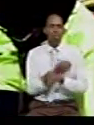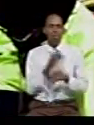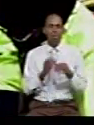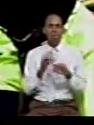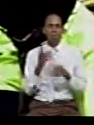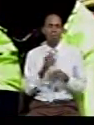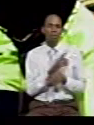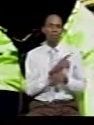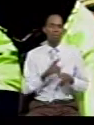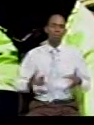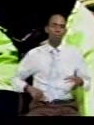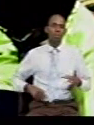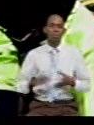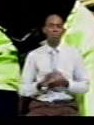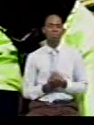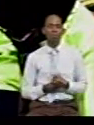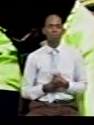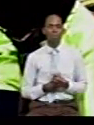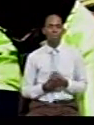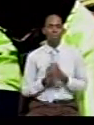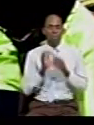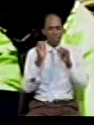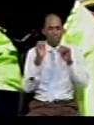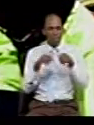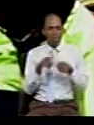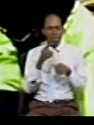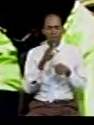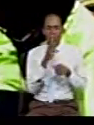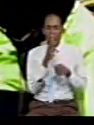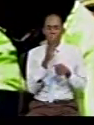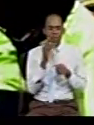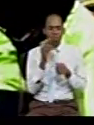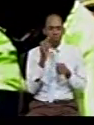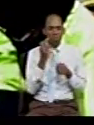Lord. Can you be weak in the Lord?